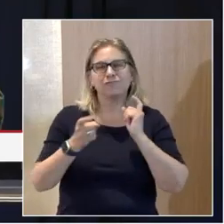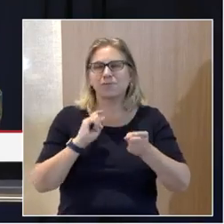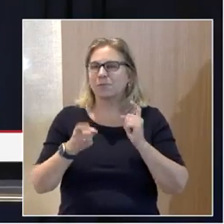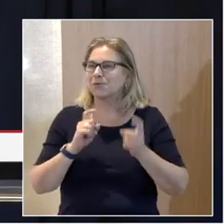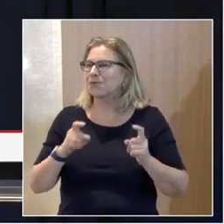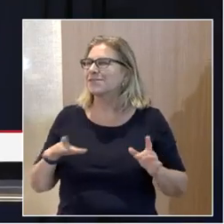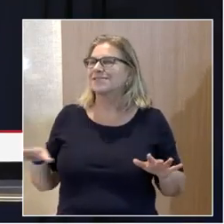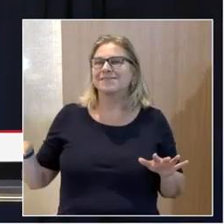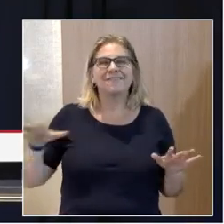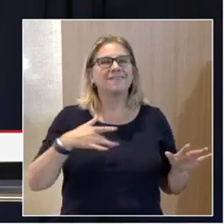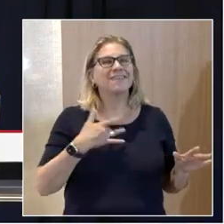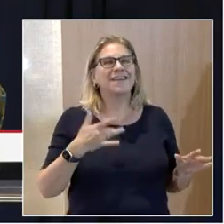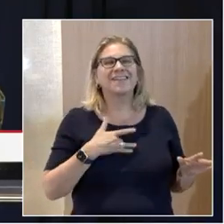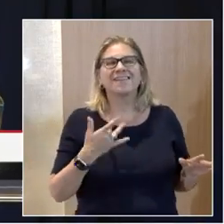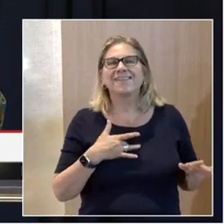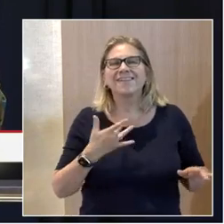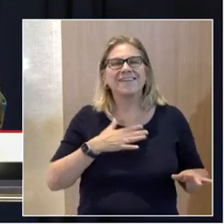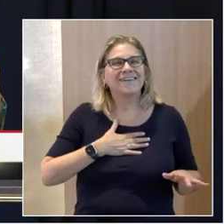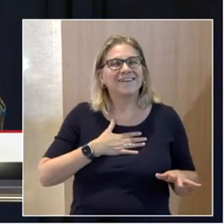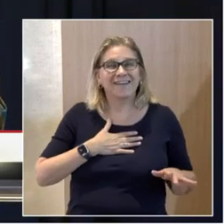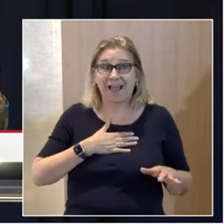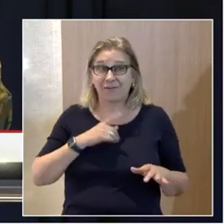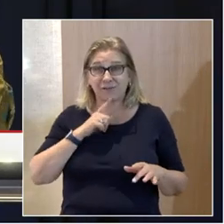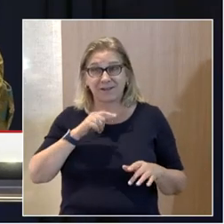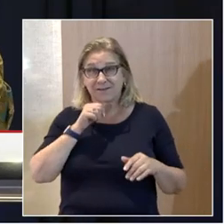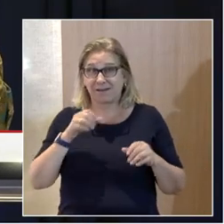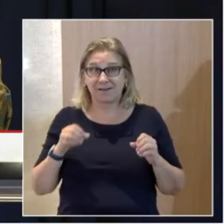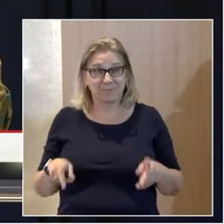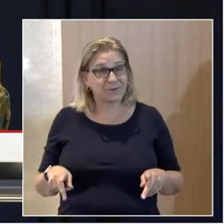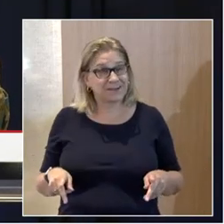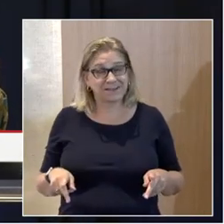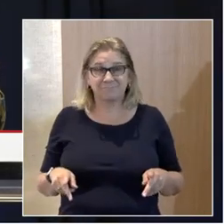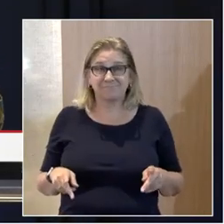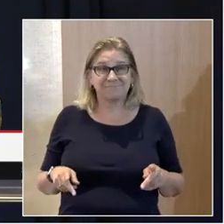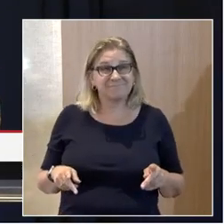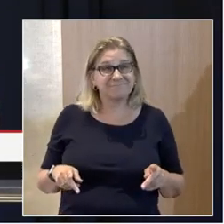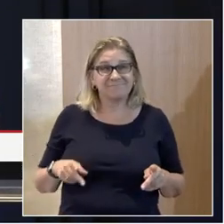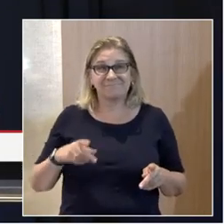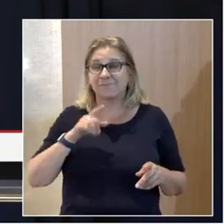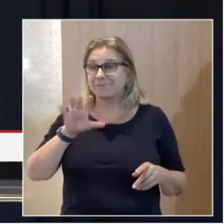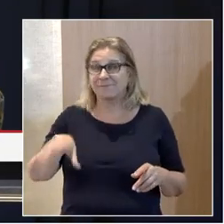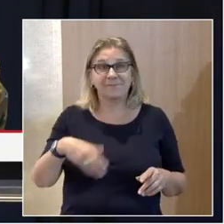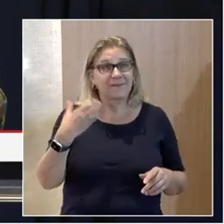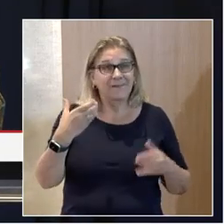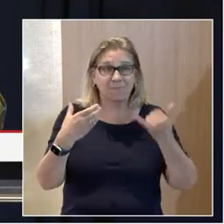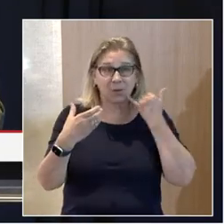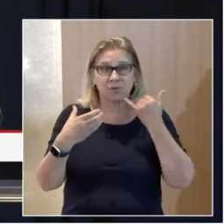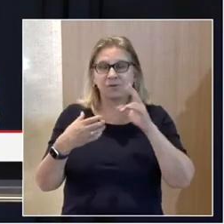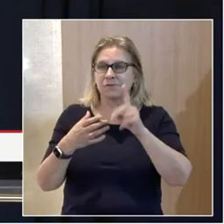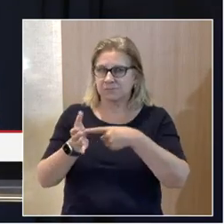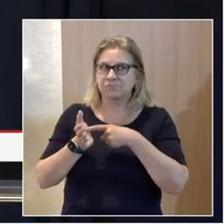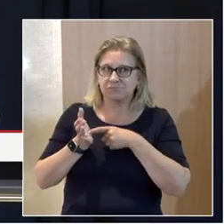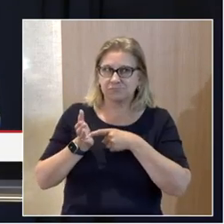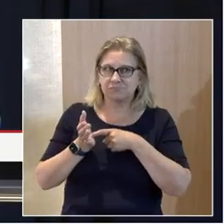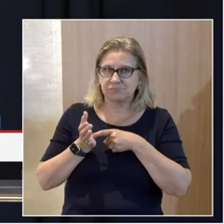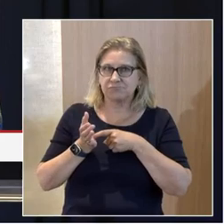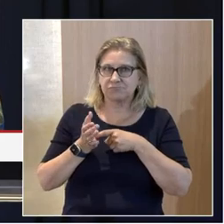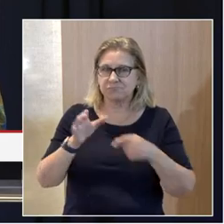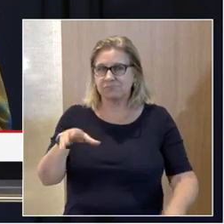for you to take out your phones and do your email. We want you to take out your phones, but we're going to do some